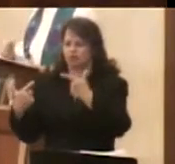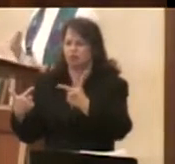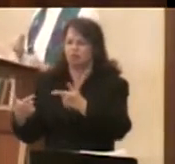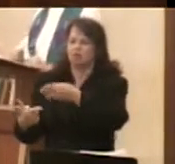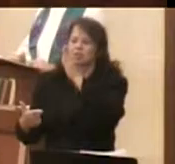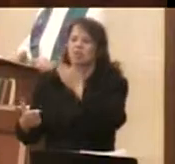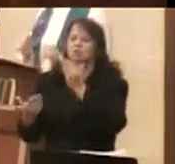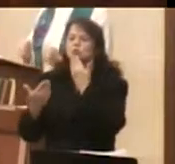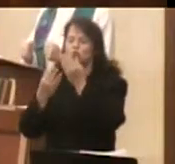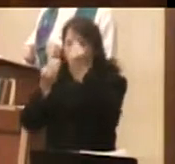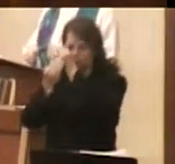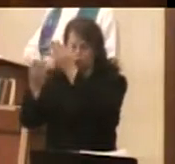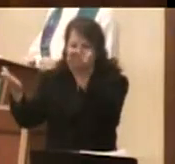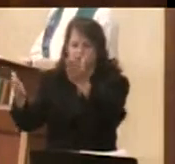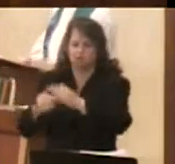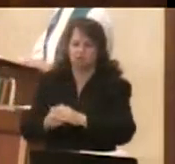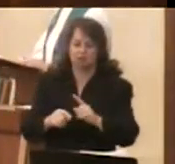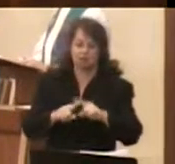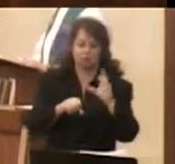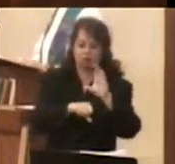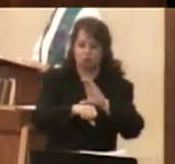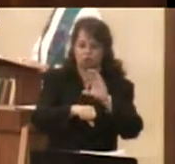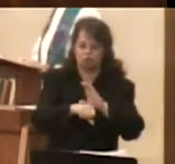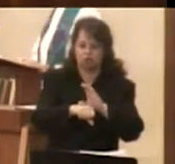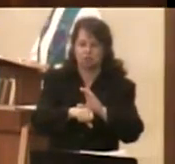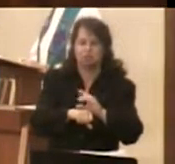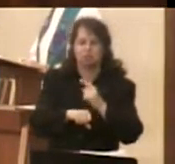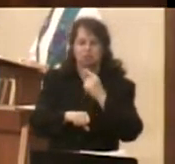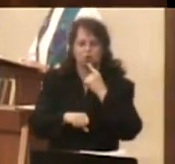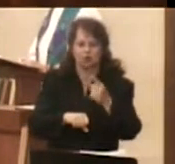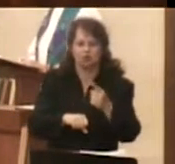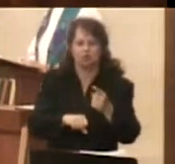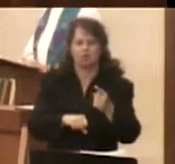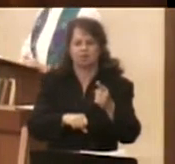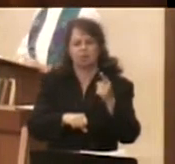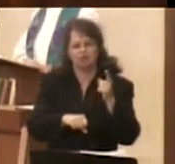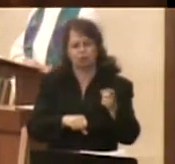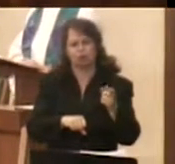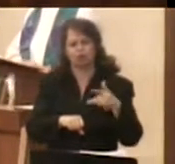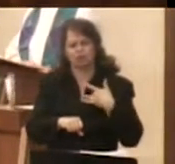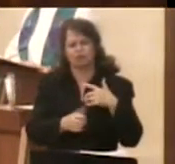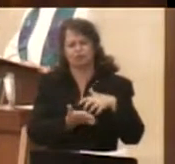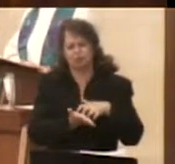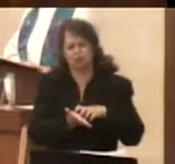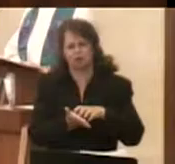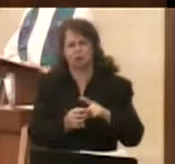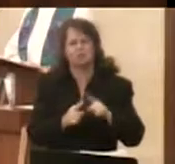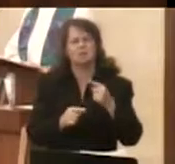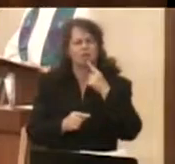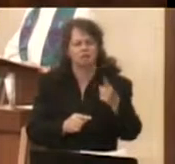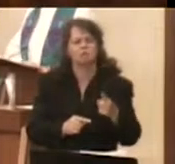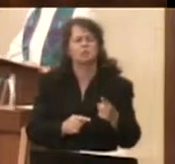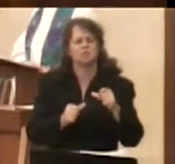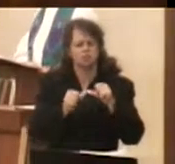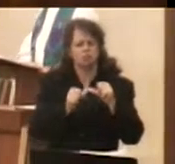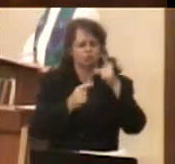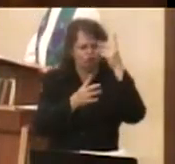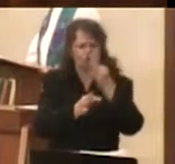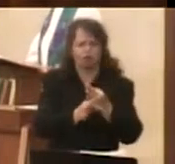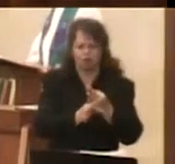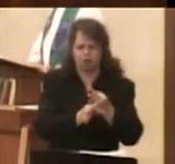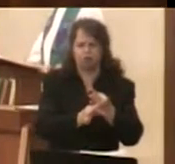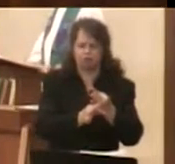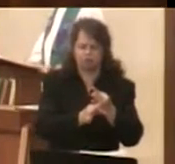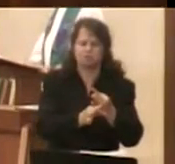not lose heart, to hang in there because they are faithful. And another church must be an awfully big